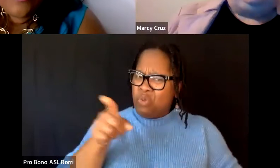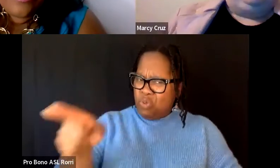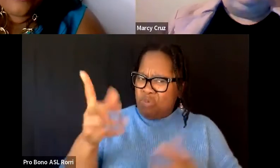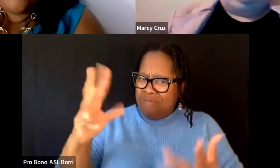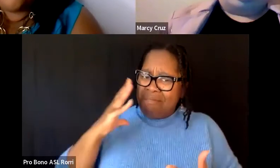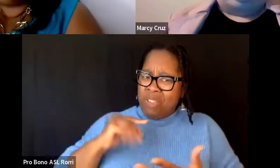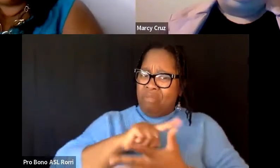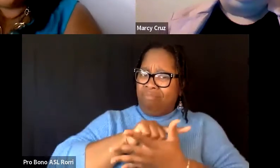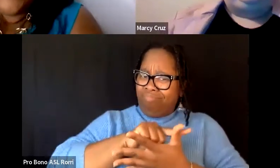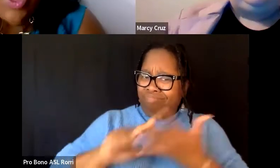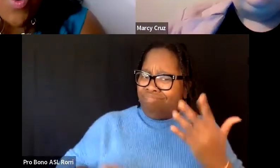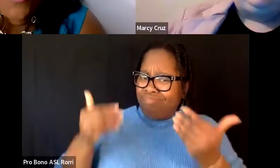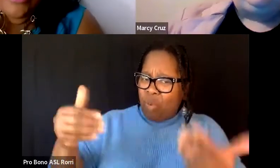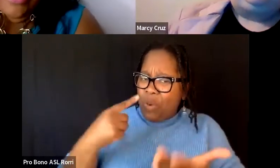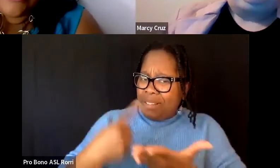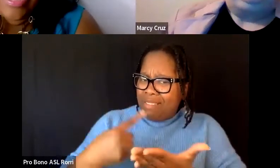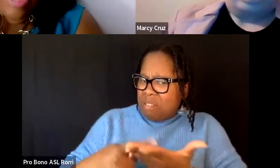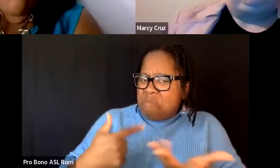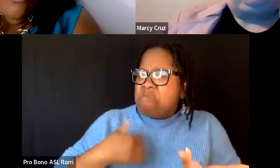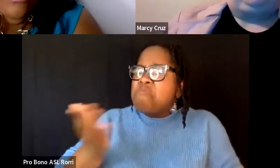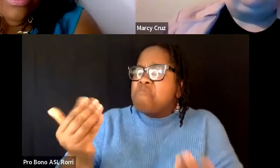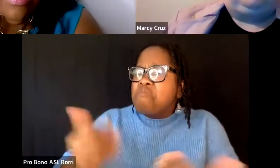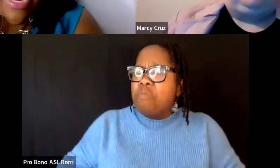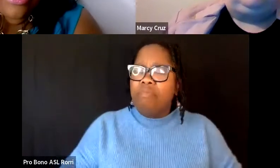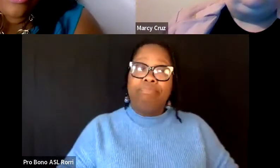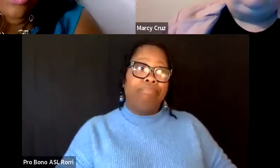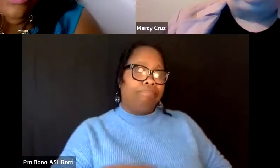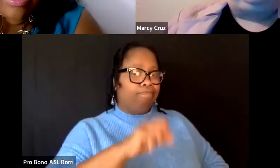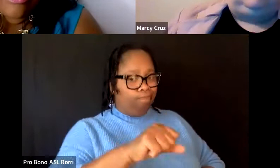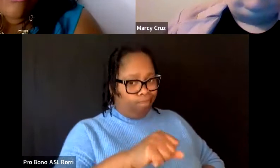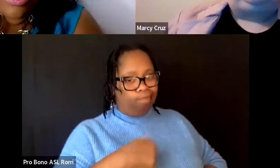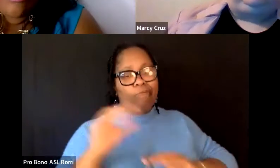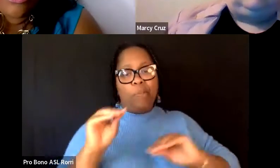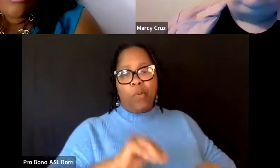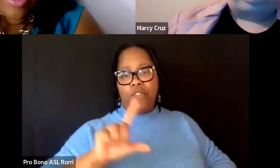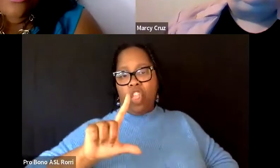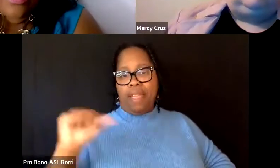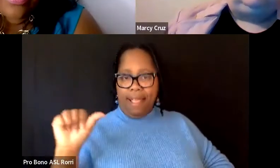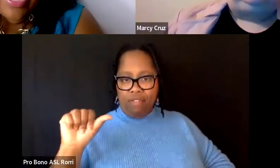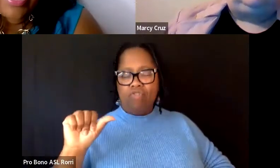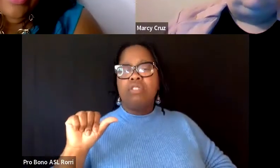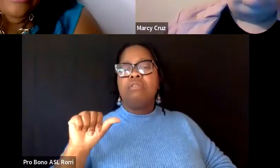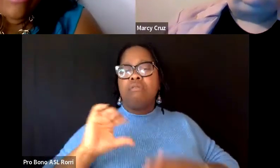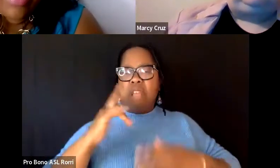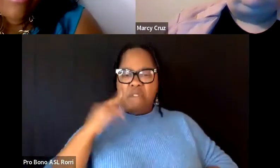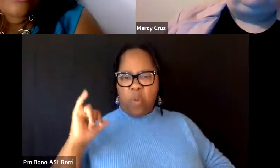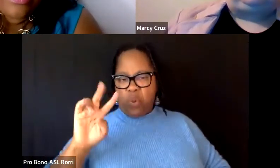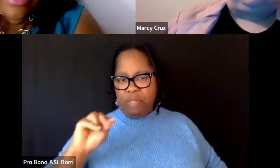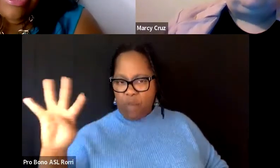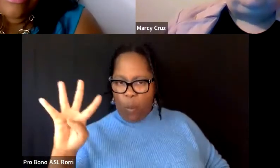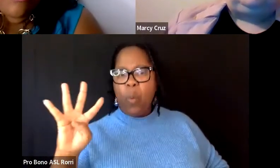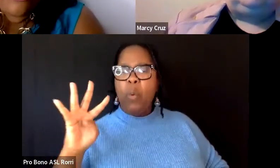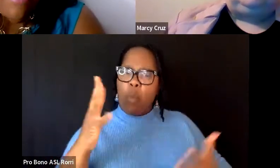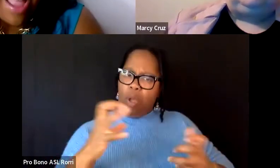like. So, like I said, I moved to Los Angeles in 2004 to pursue my career. And I lived there for